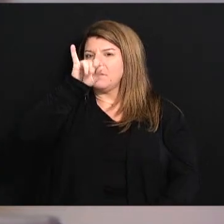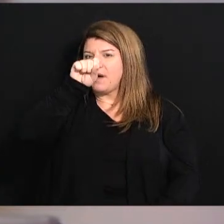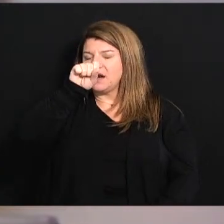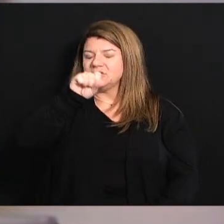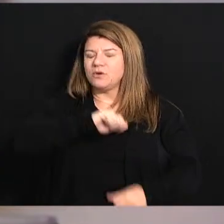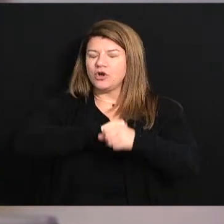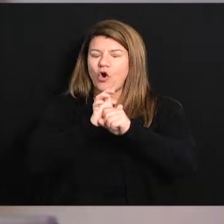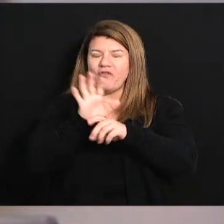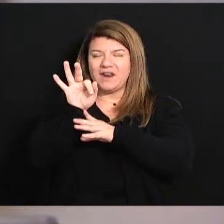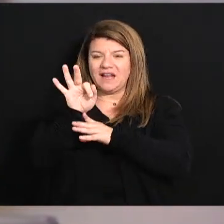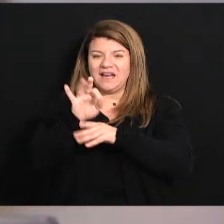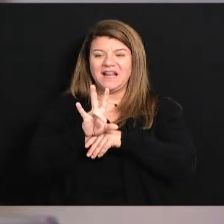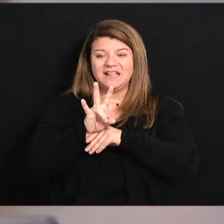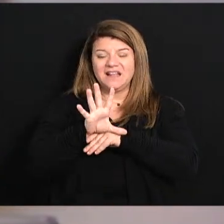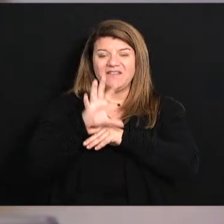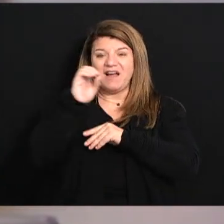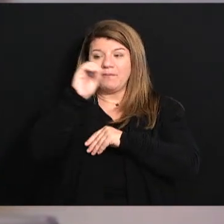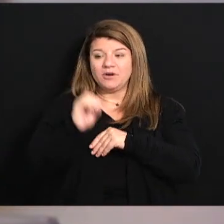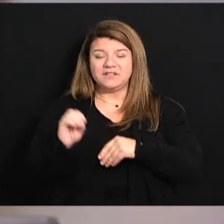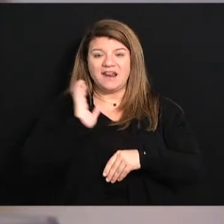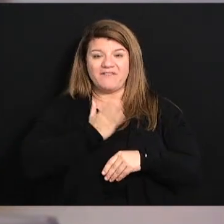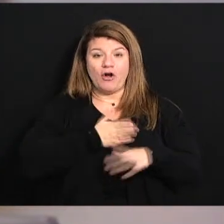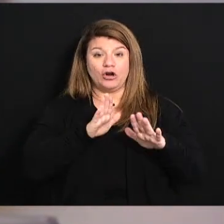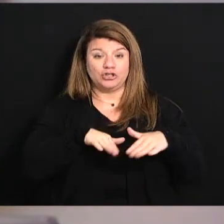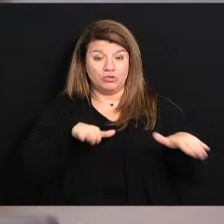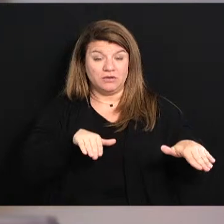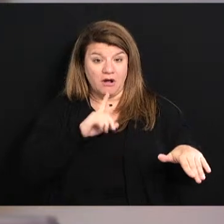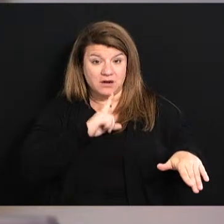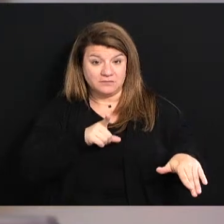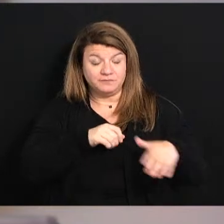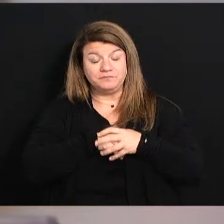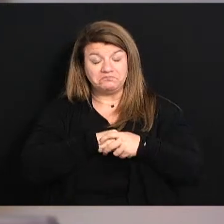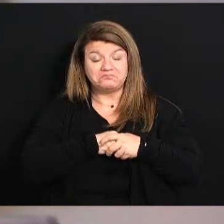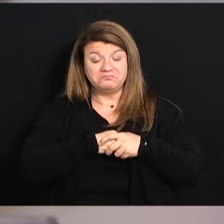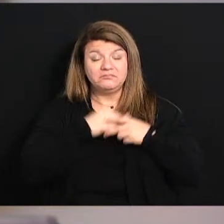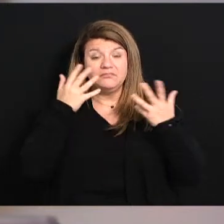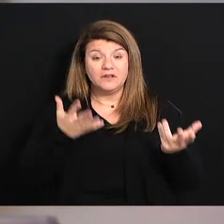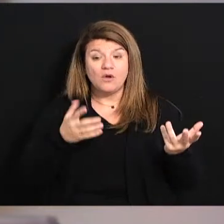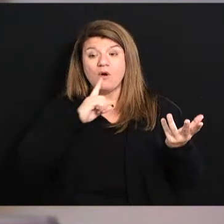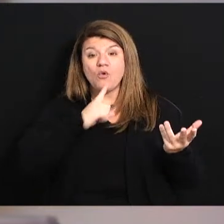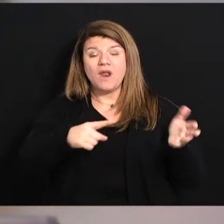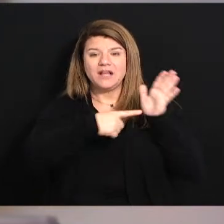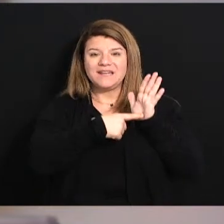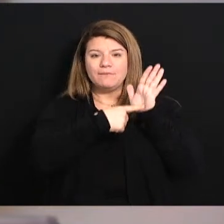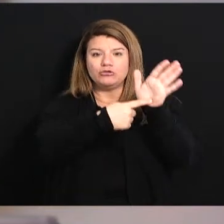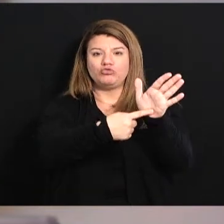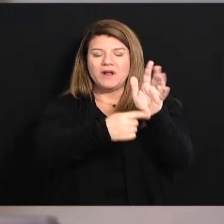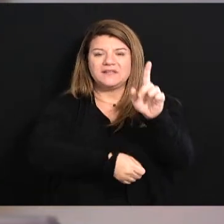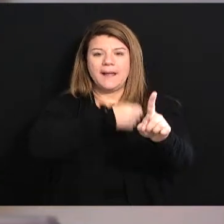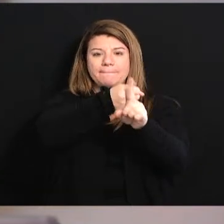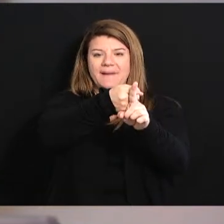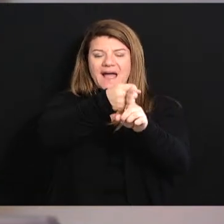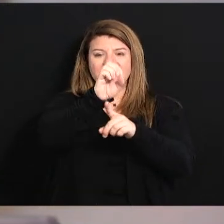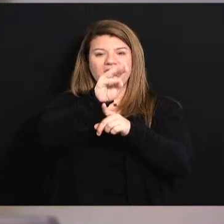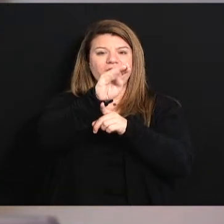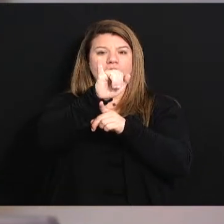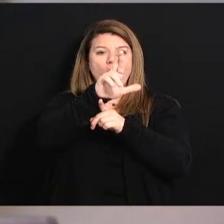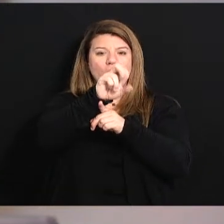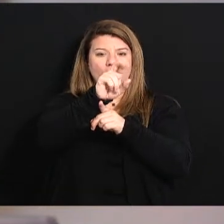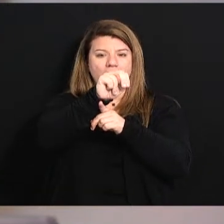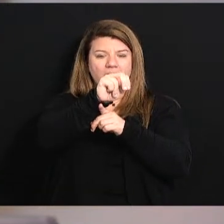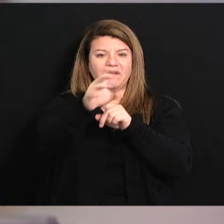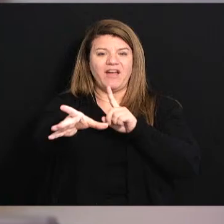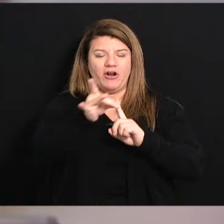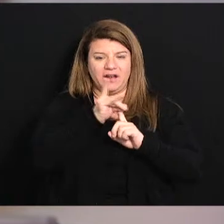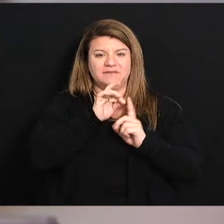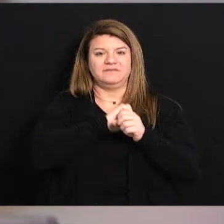COVID-19, and 75% of our children are. So it really demonstrates the impact of the Omicron variant, and we talked a